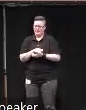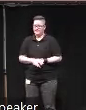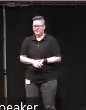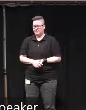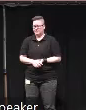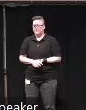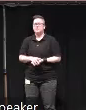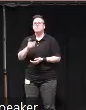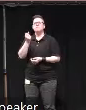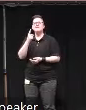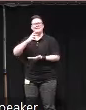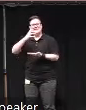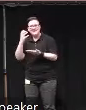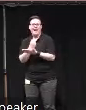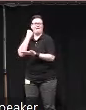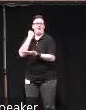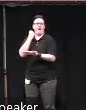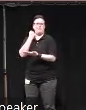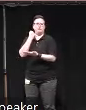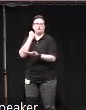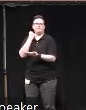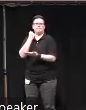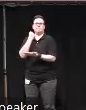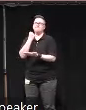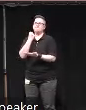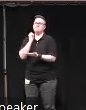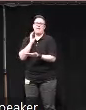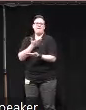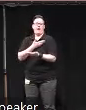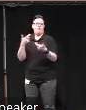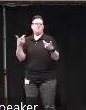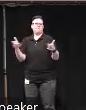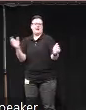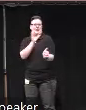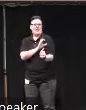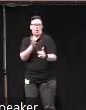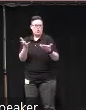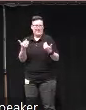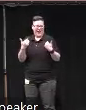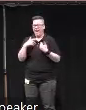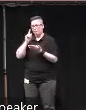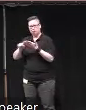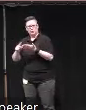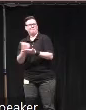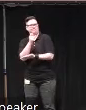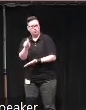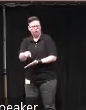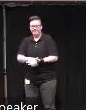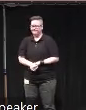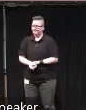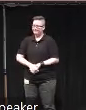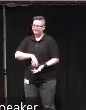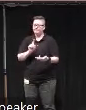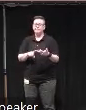takes advantage and leverages our overall, our vast clinical services. And also in